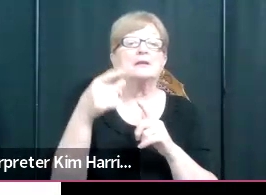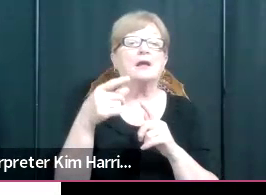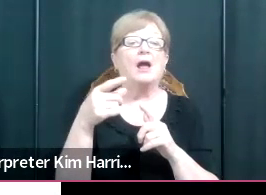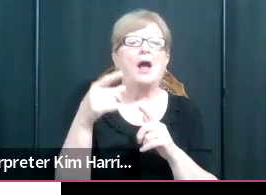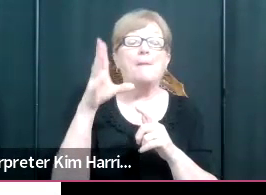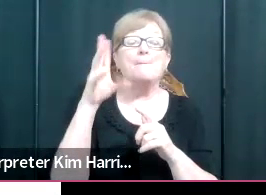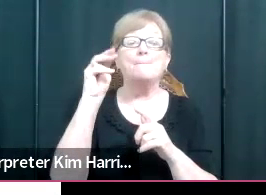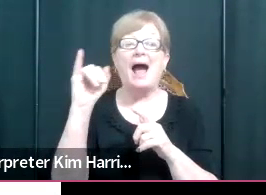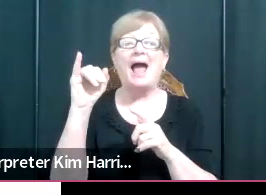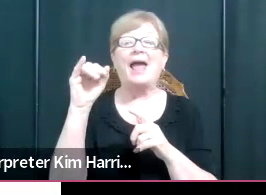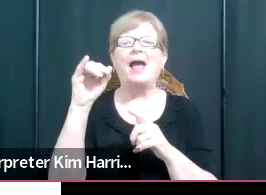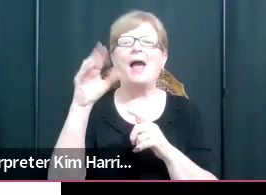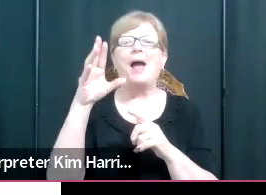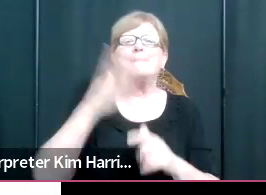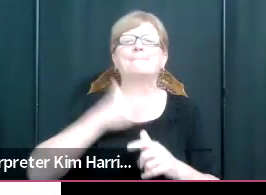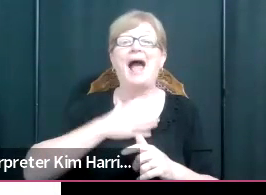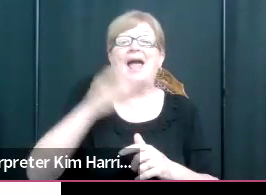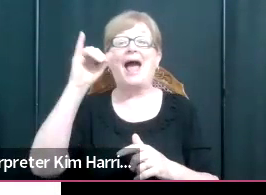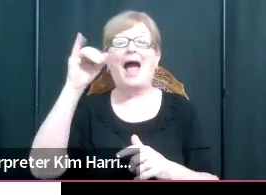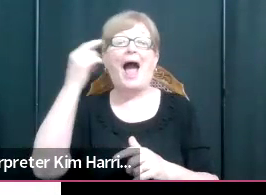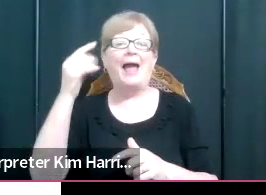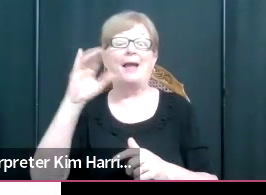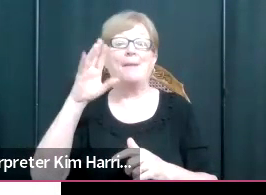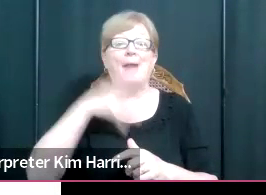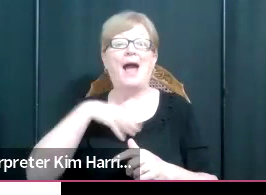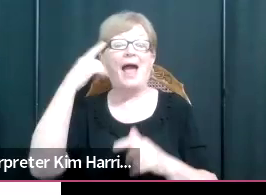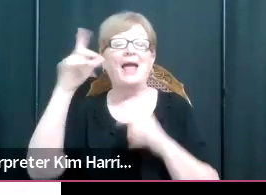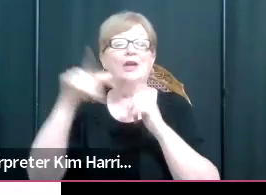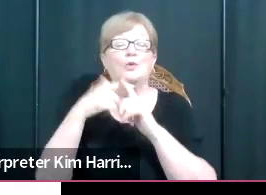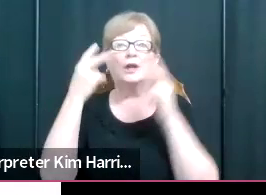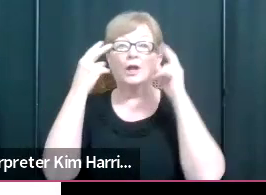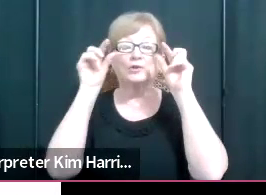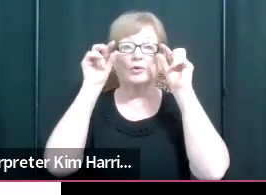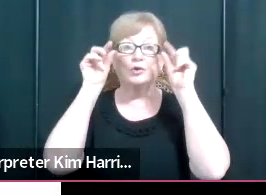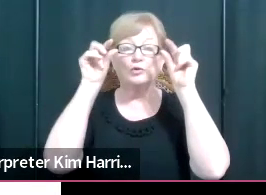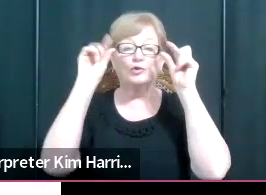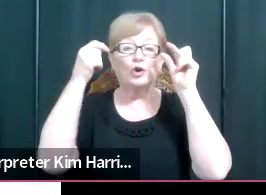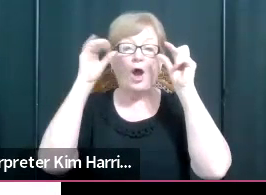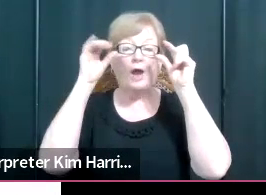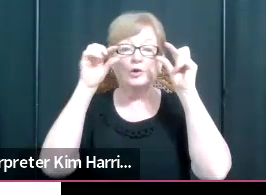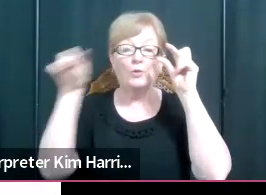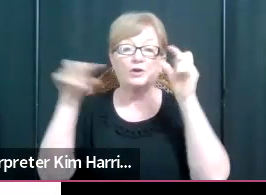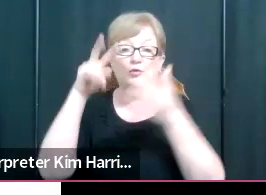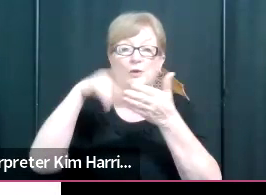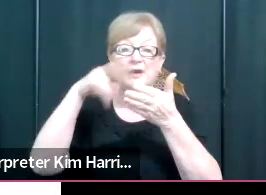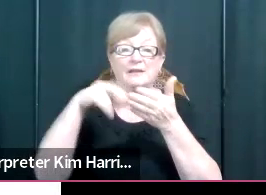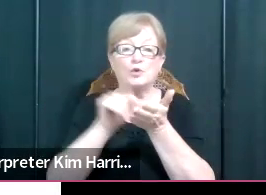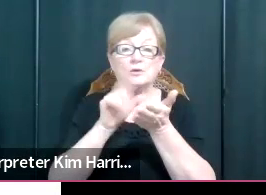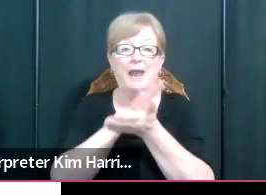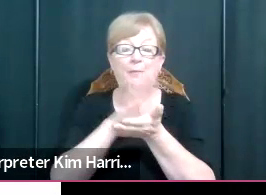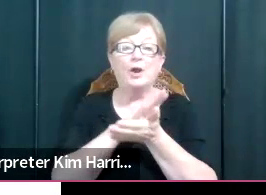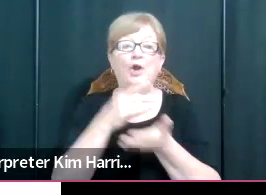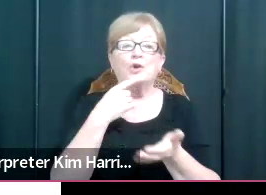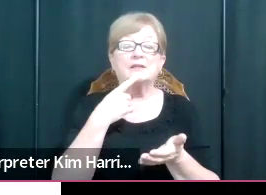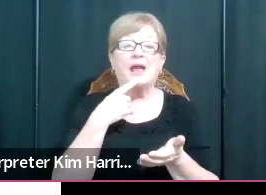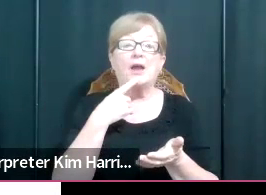will, once you turn it on, you can look in the direction of something. So if you want to read the paper, for example, you can say, hey,